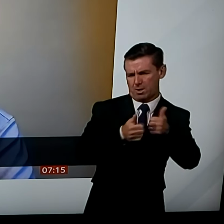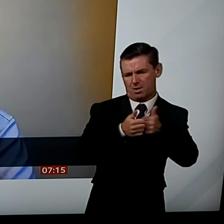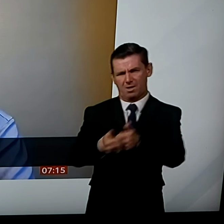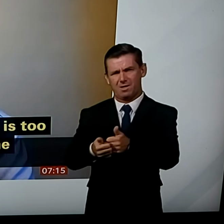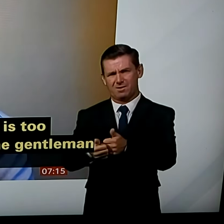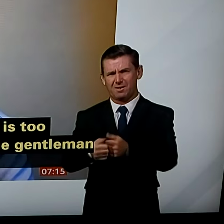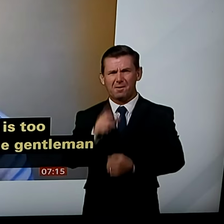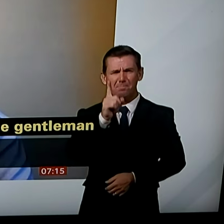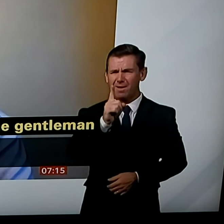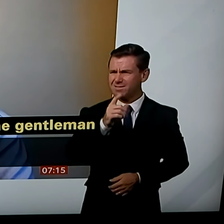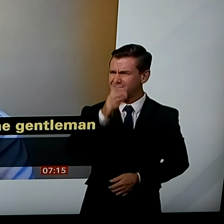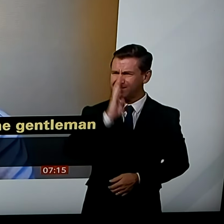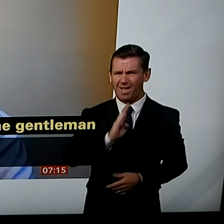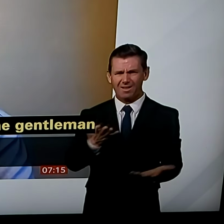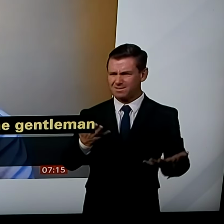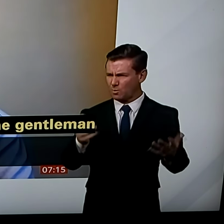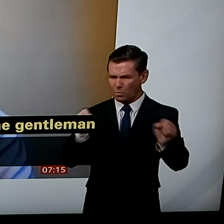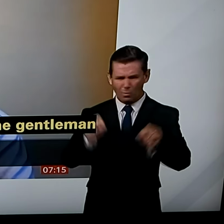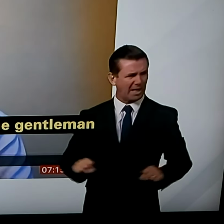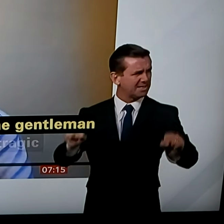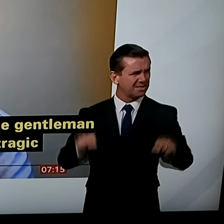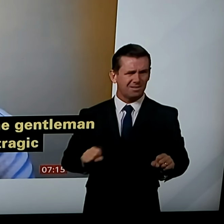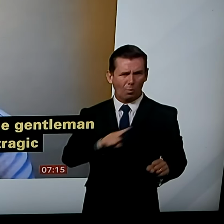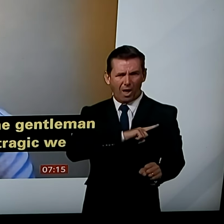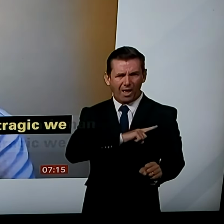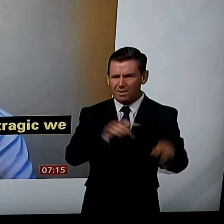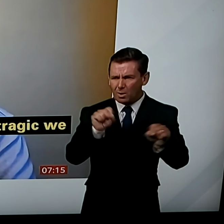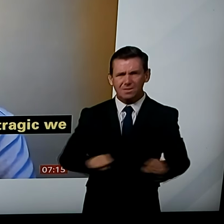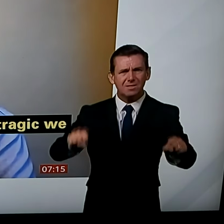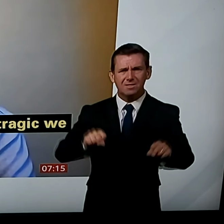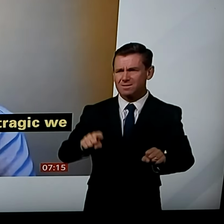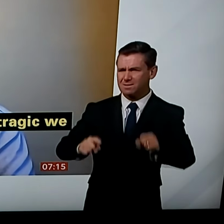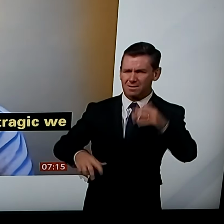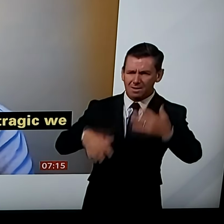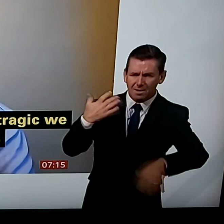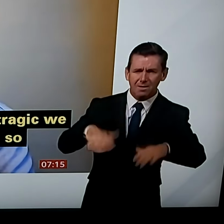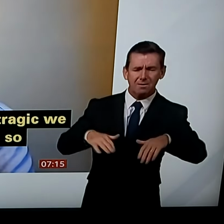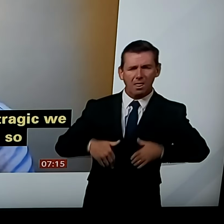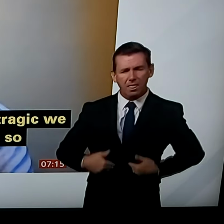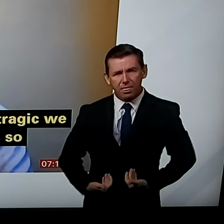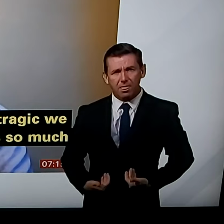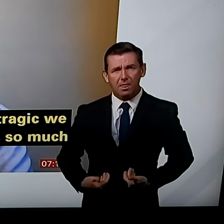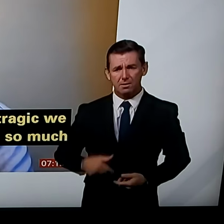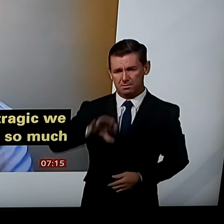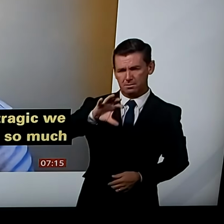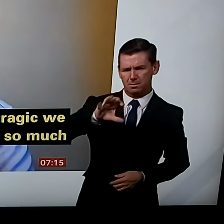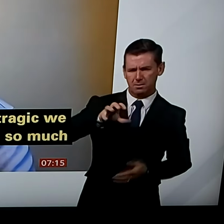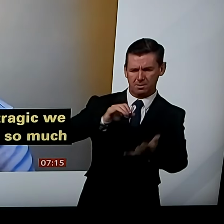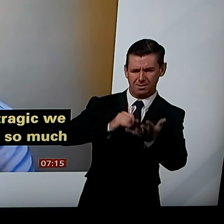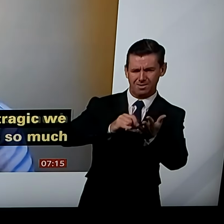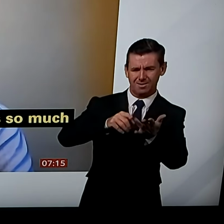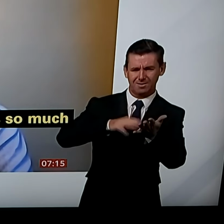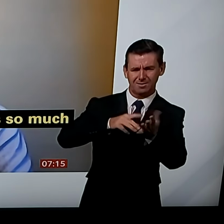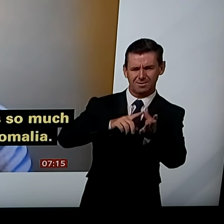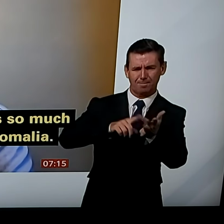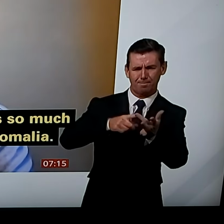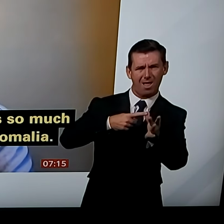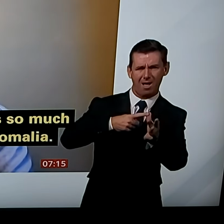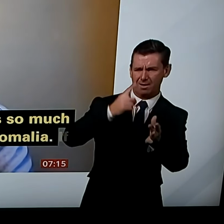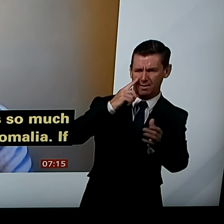so much suffering already happening in Somalia. And actually, if you go beyond Somalia to Ethiopia, if you go to Nigeria, we